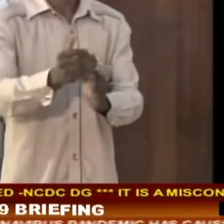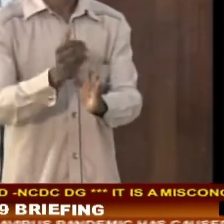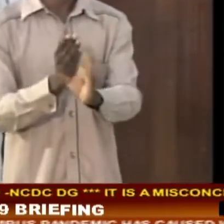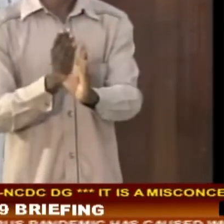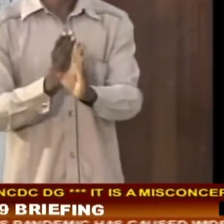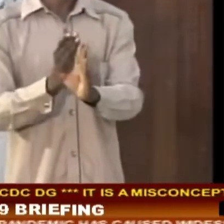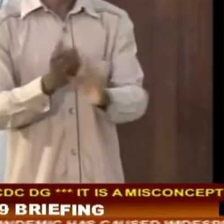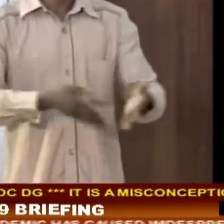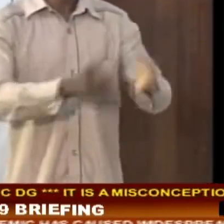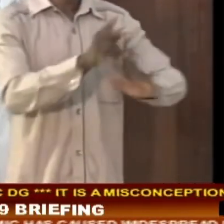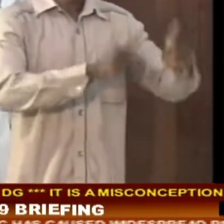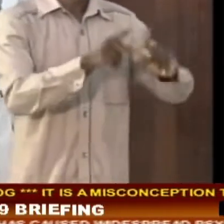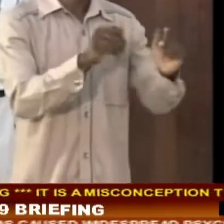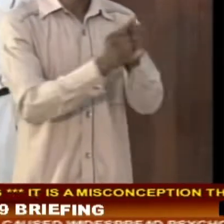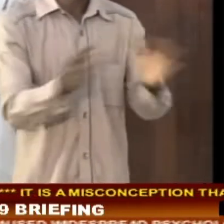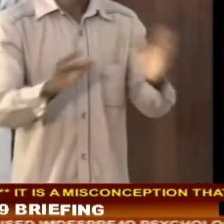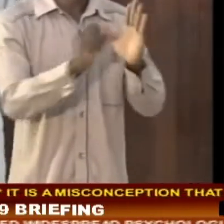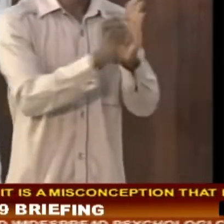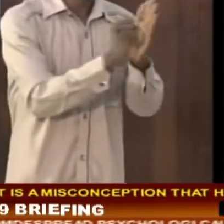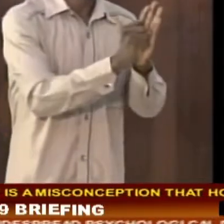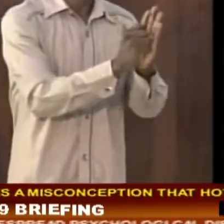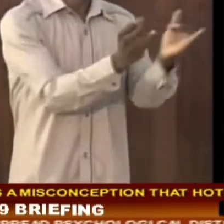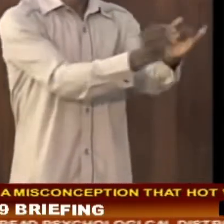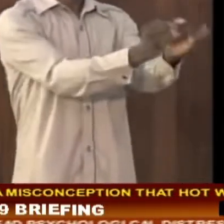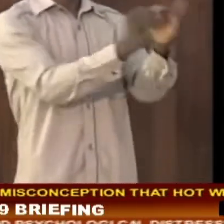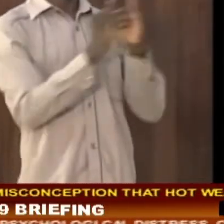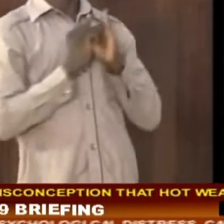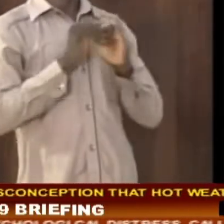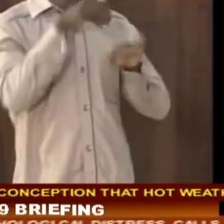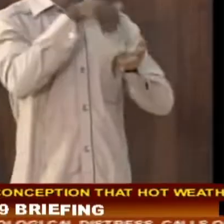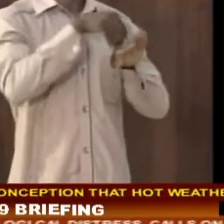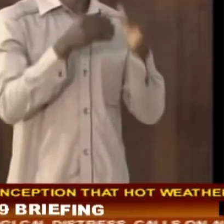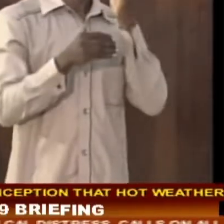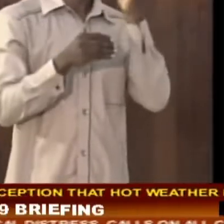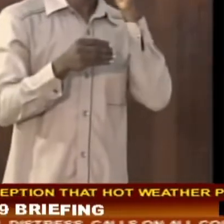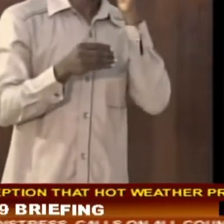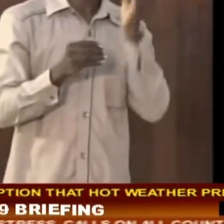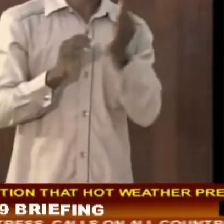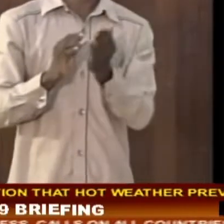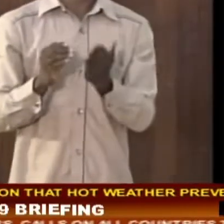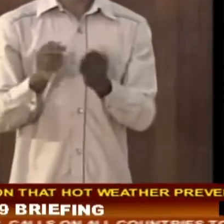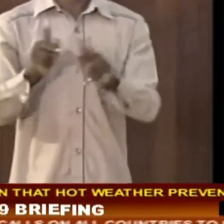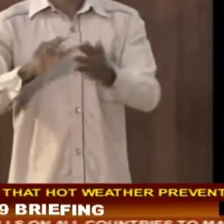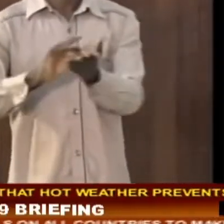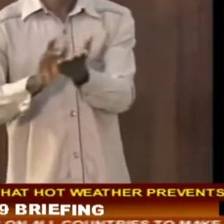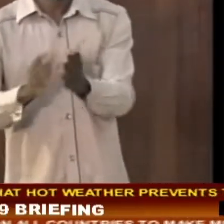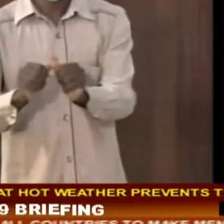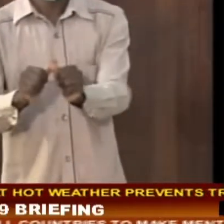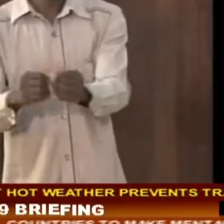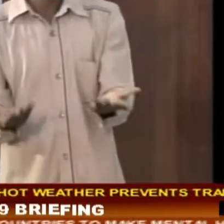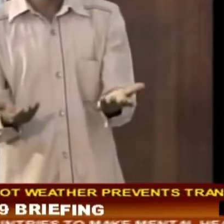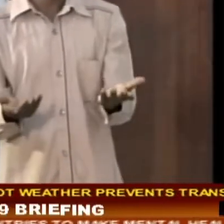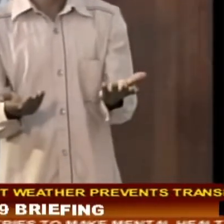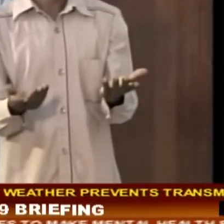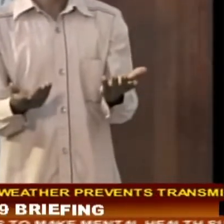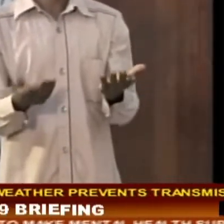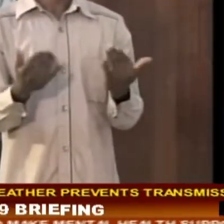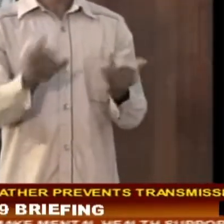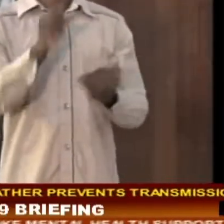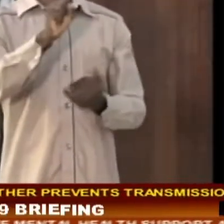no symptoms but with capacity to self isolate in homes why receiving treatment to do so then uh the